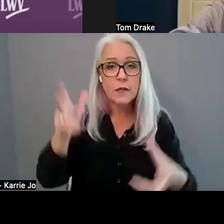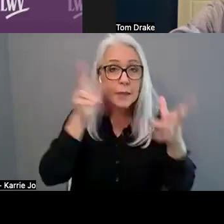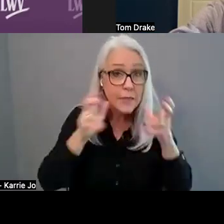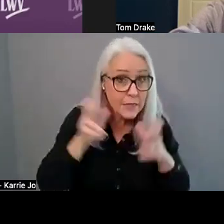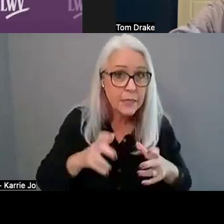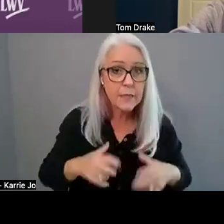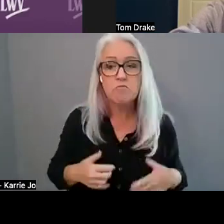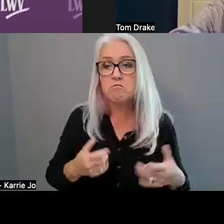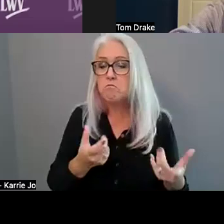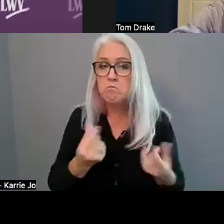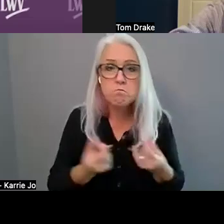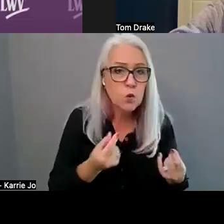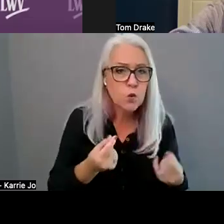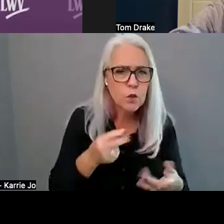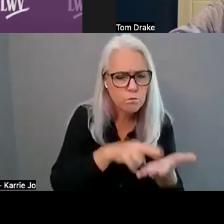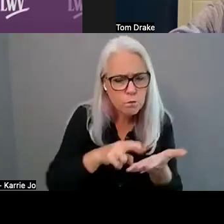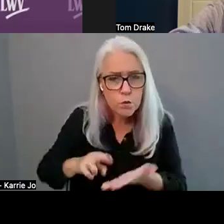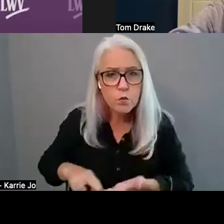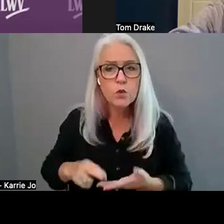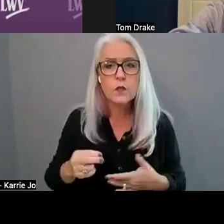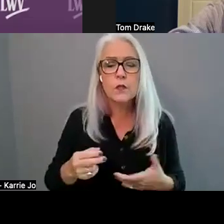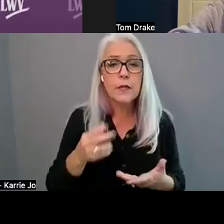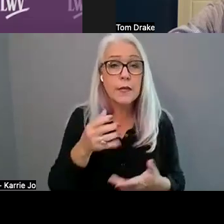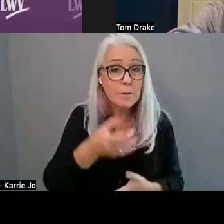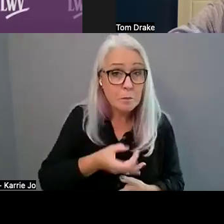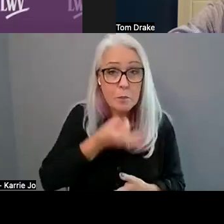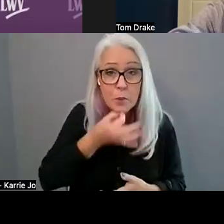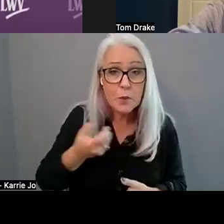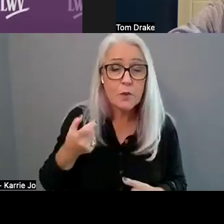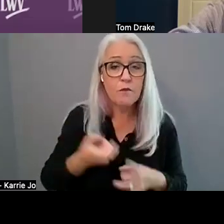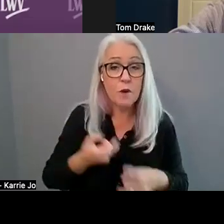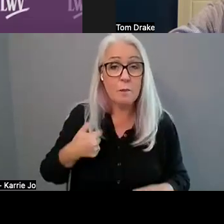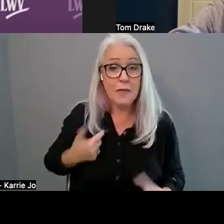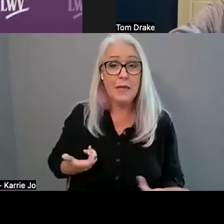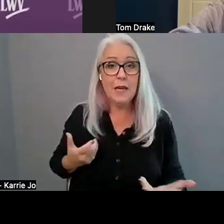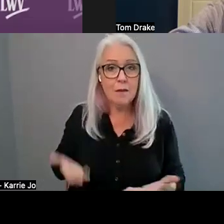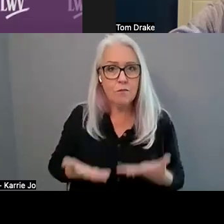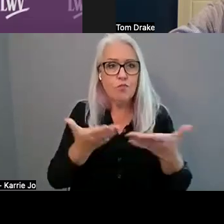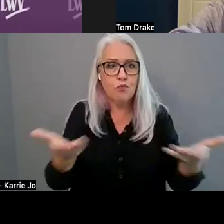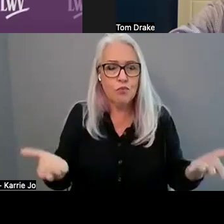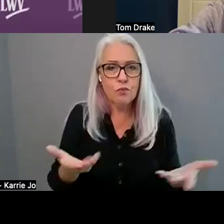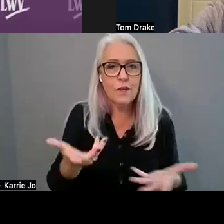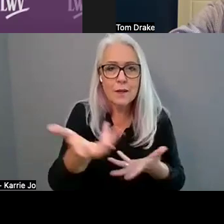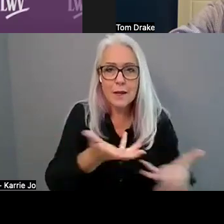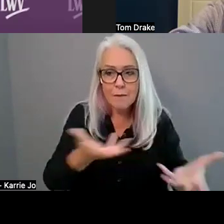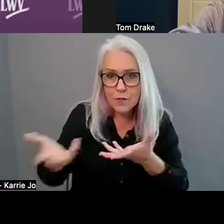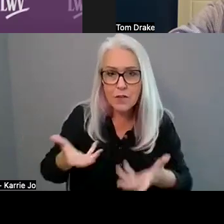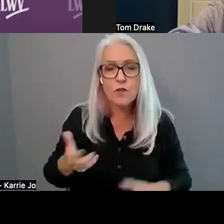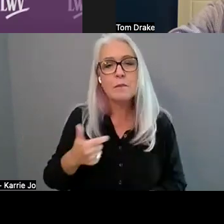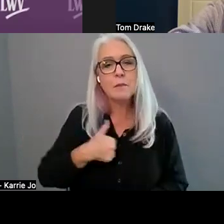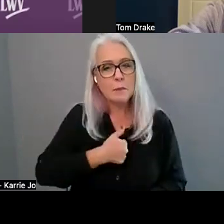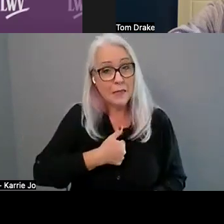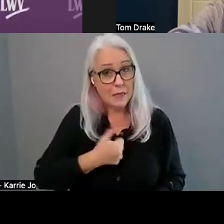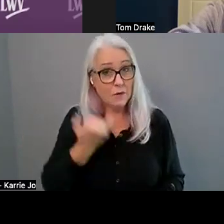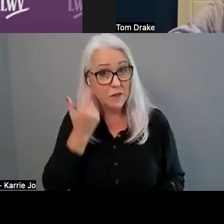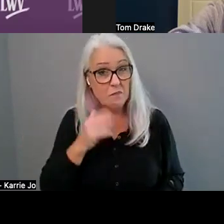my homework, seeking expertise, and bringing what I learned back to you so that we can continue the conversation. As your mayor, I will make this my priority